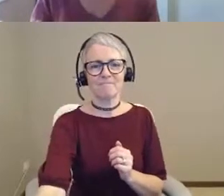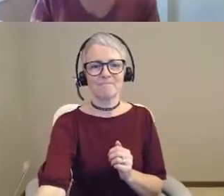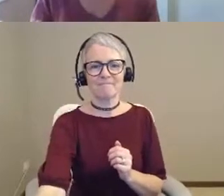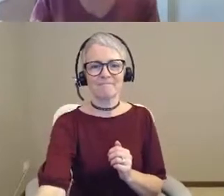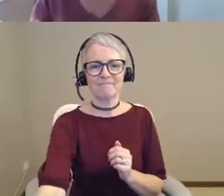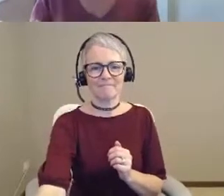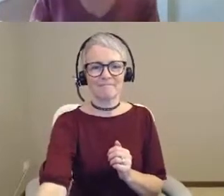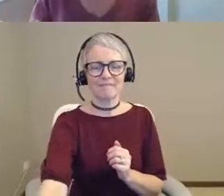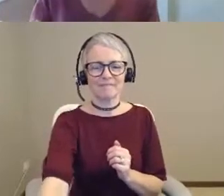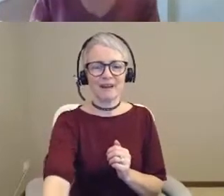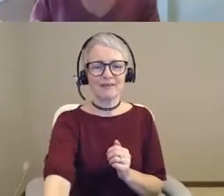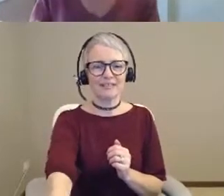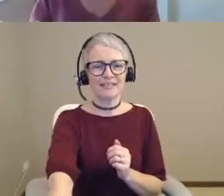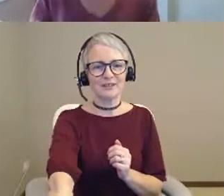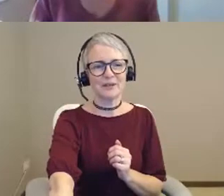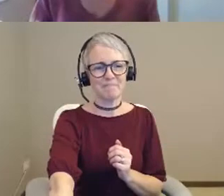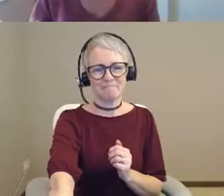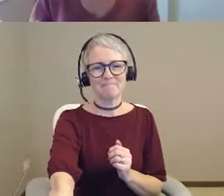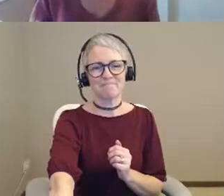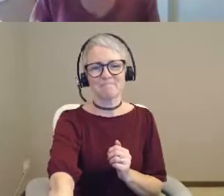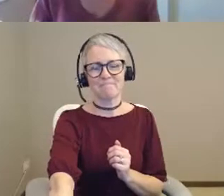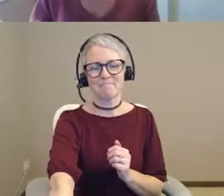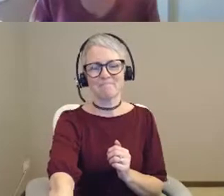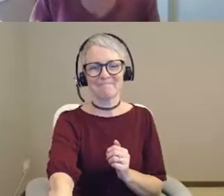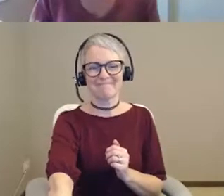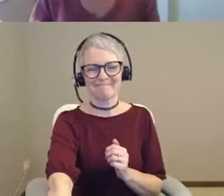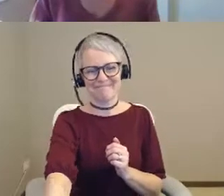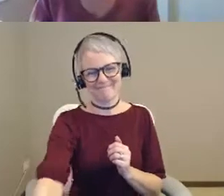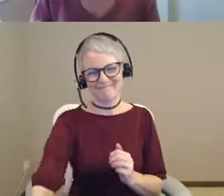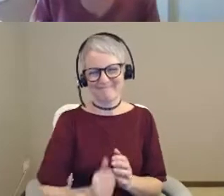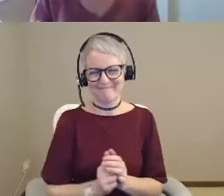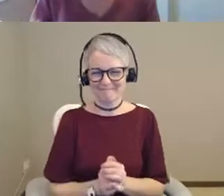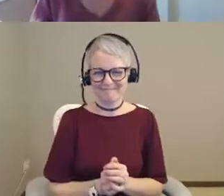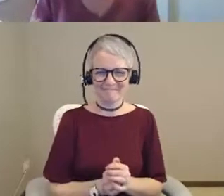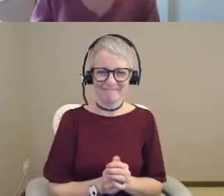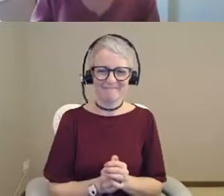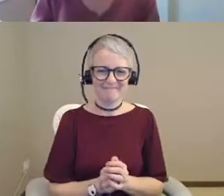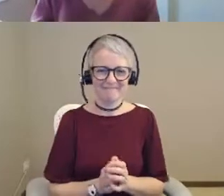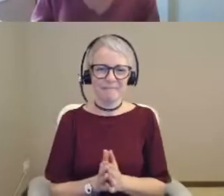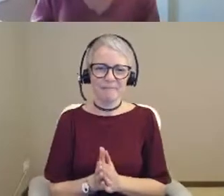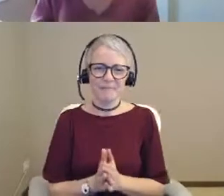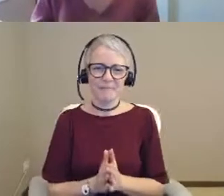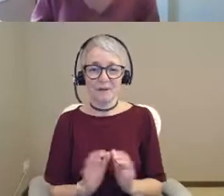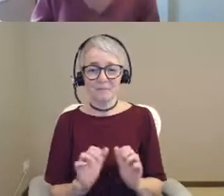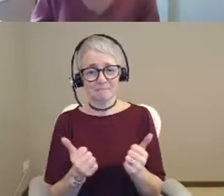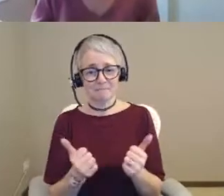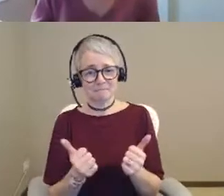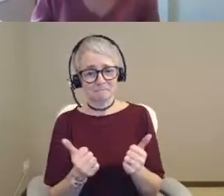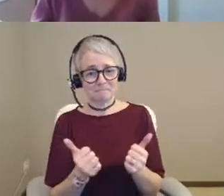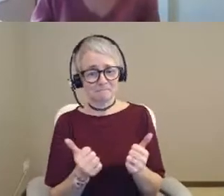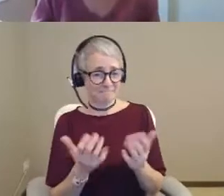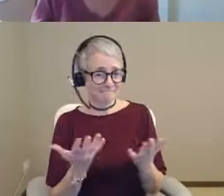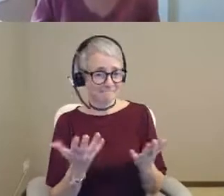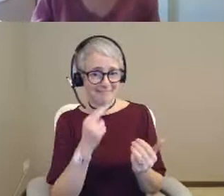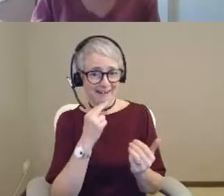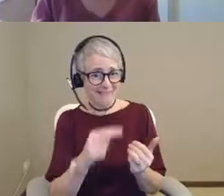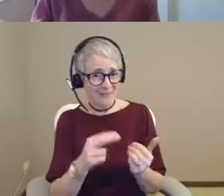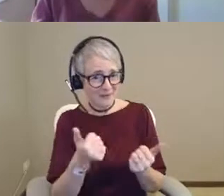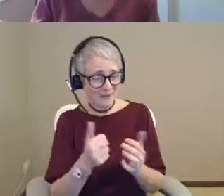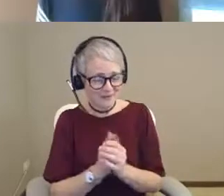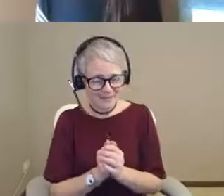So great. And Carol's here too, yeah? Carol's here too, yeah. Perfect. Thank you very much. Okay. Good afternoon, everyone.